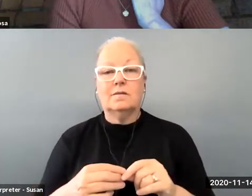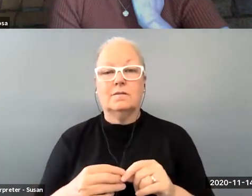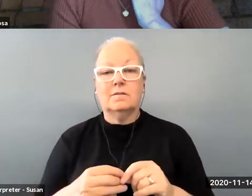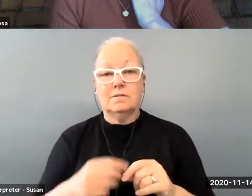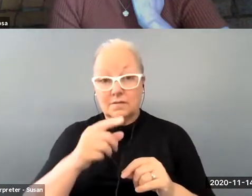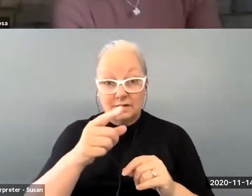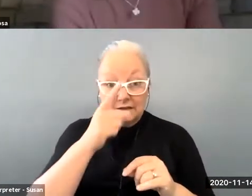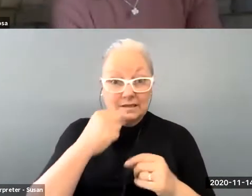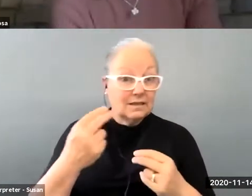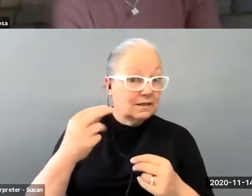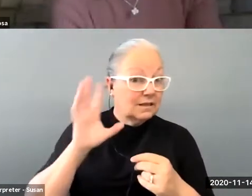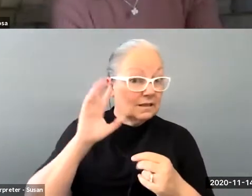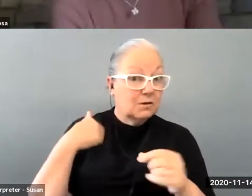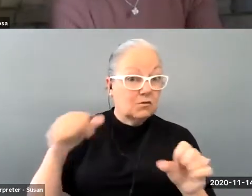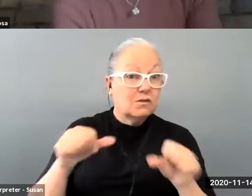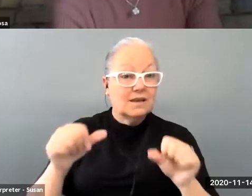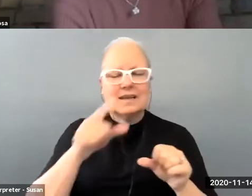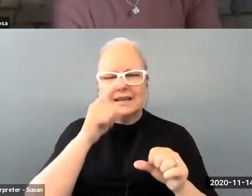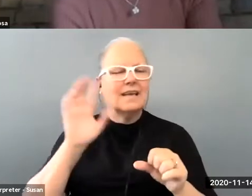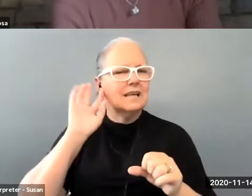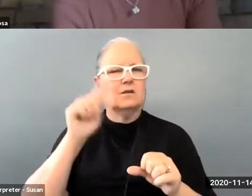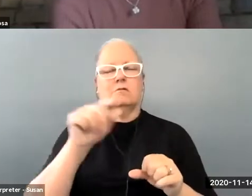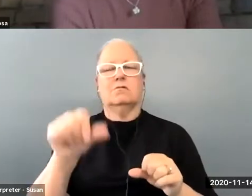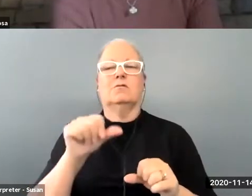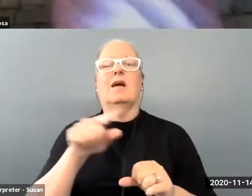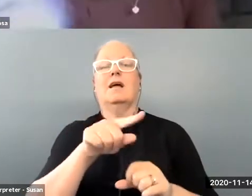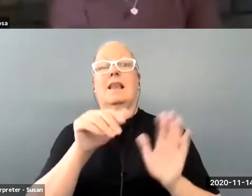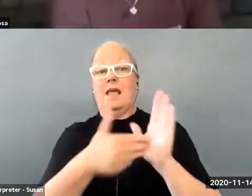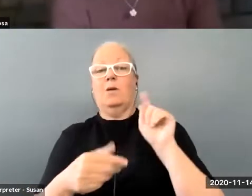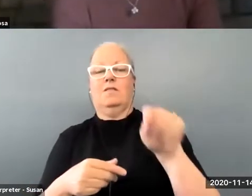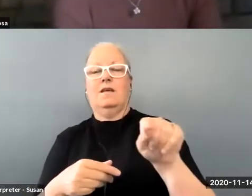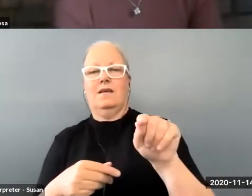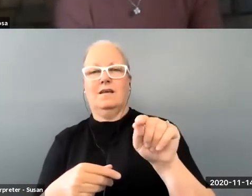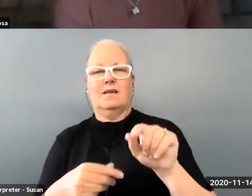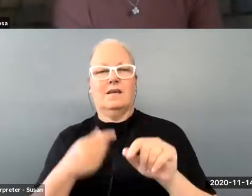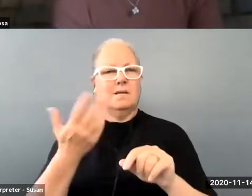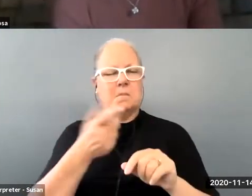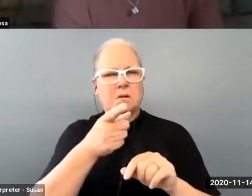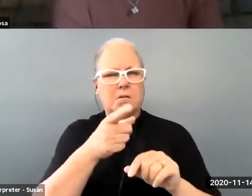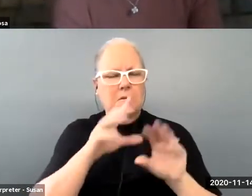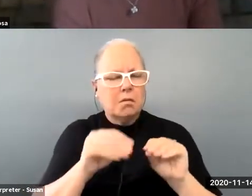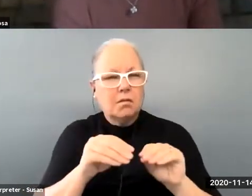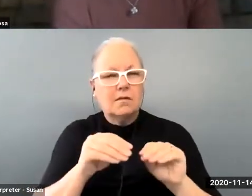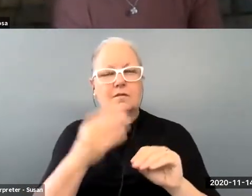Yeah, can you hear me? We can hear you. Yep, now you're back. Sorry, you just cut out there for a couple of